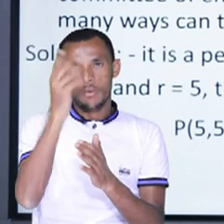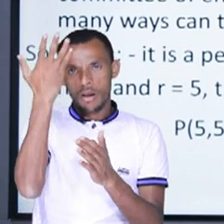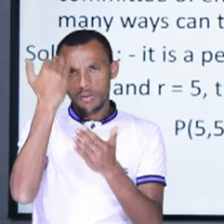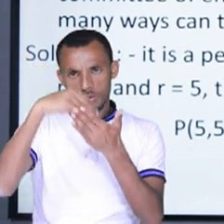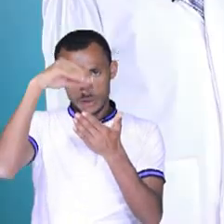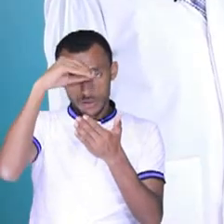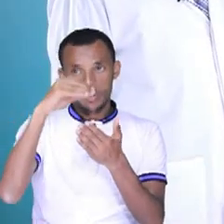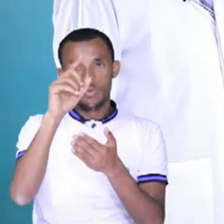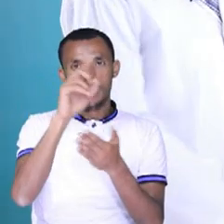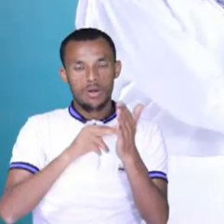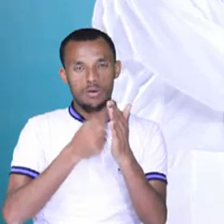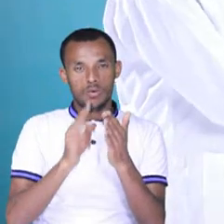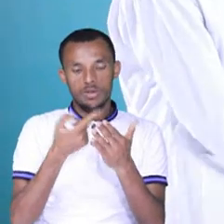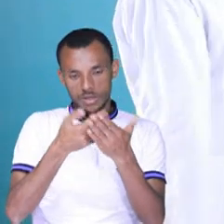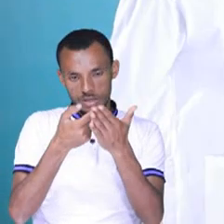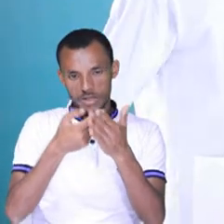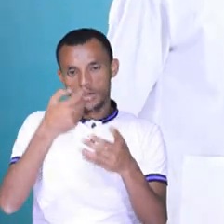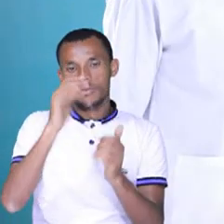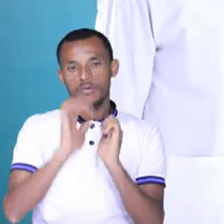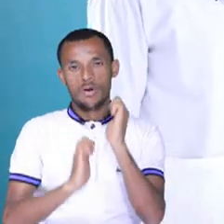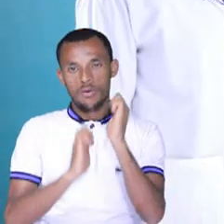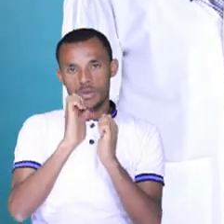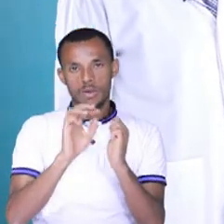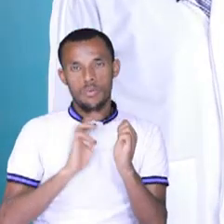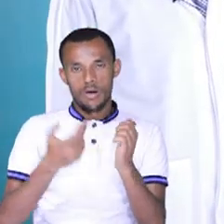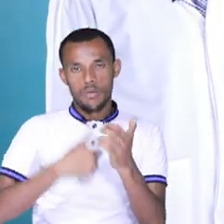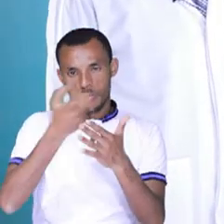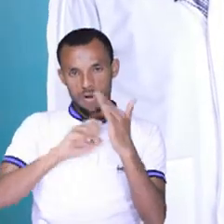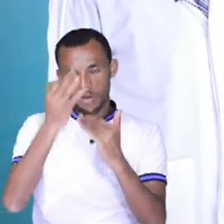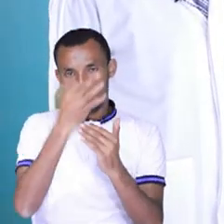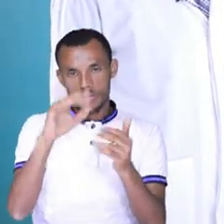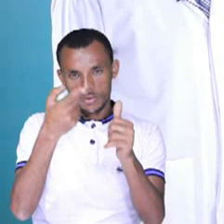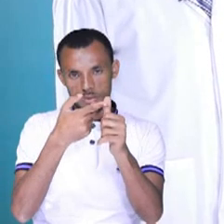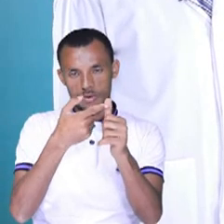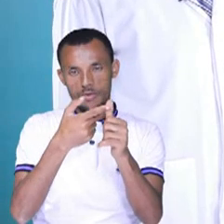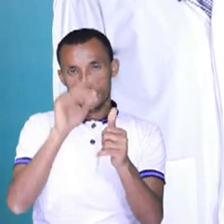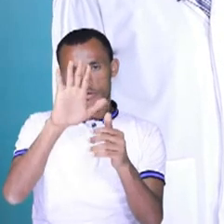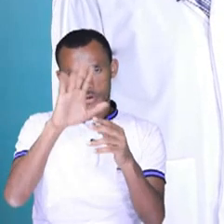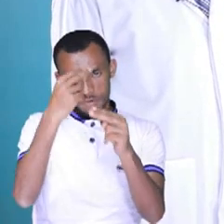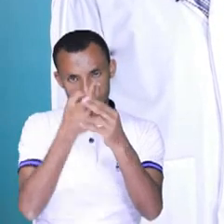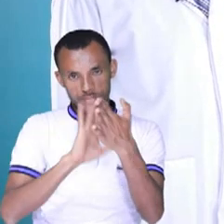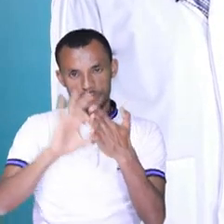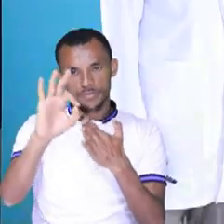before. When this one is evaluated, you have the product of the first 5 natural numbers.